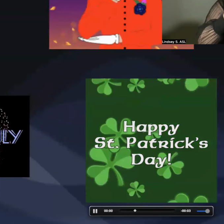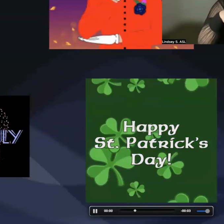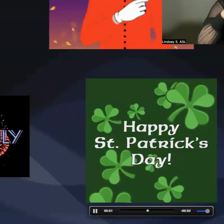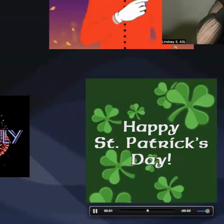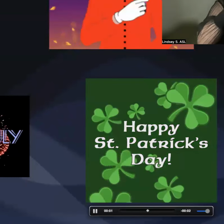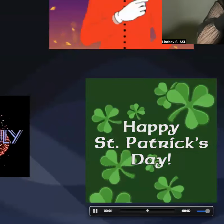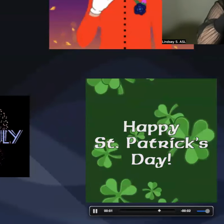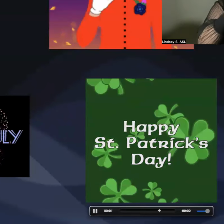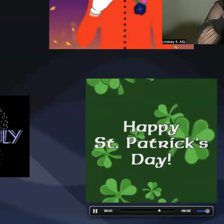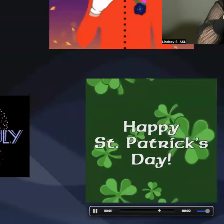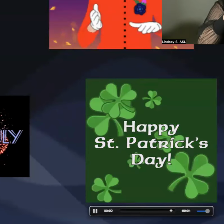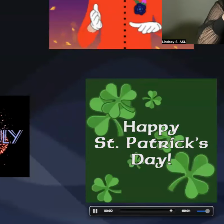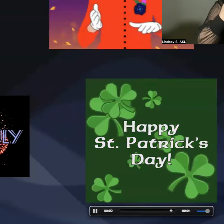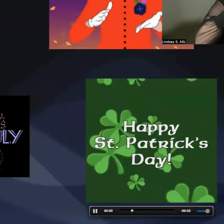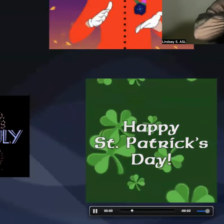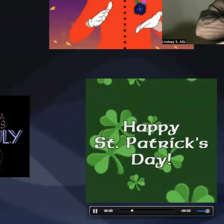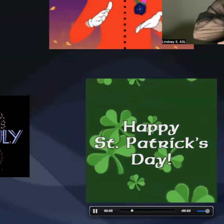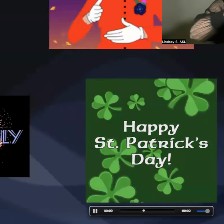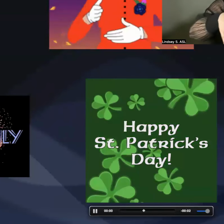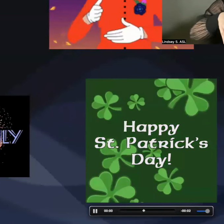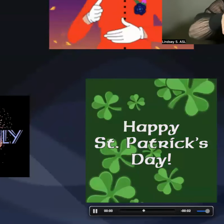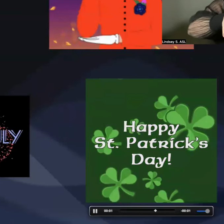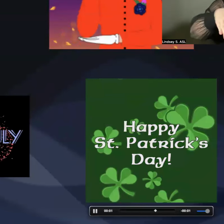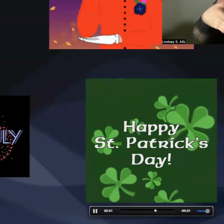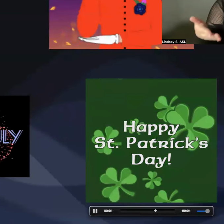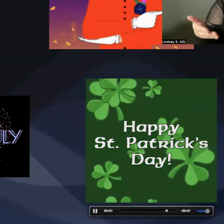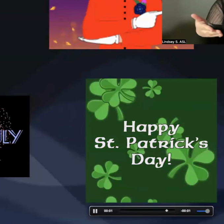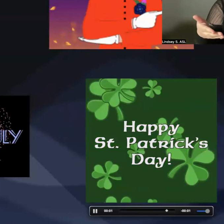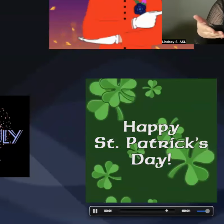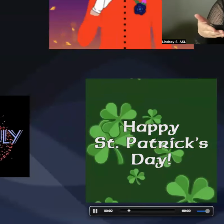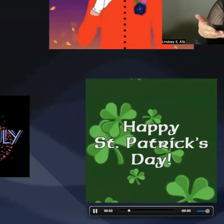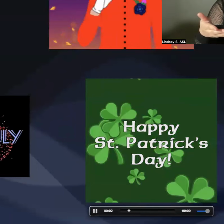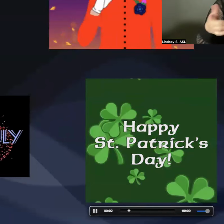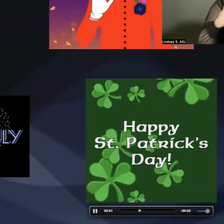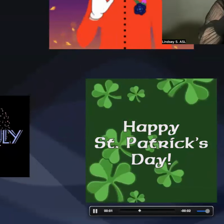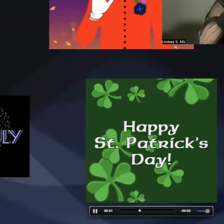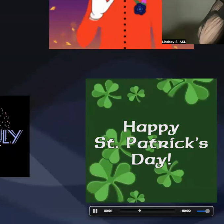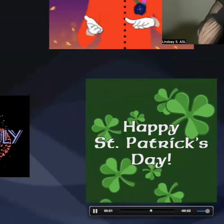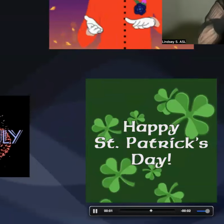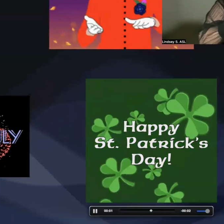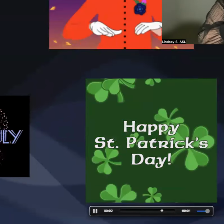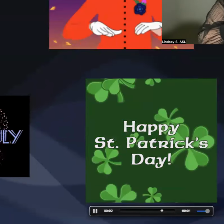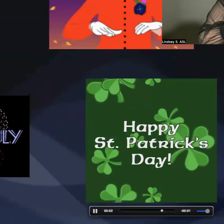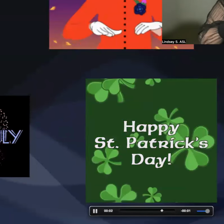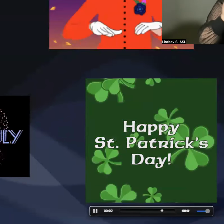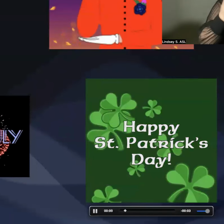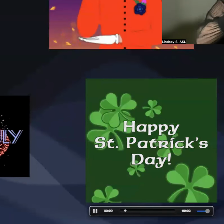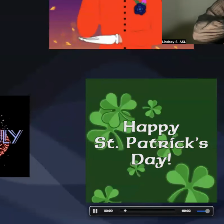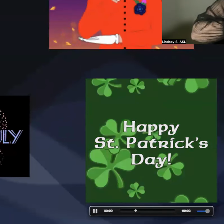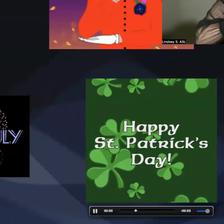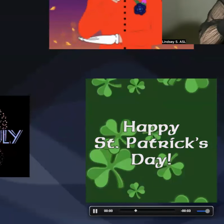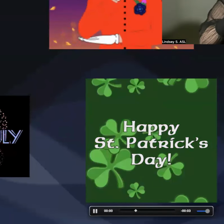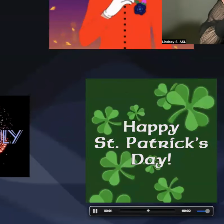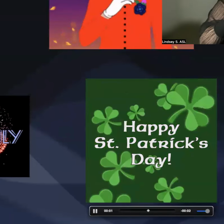you sign for that, you can do, I've seen Day Dead. You can, if you want to emphasize, you can